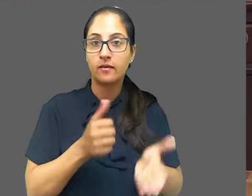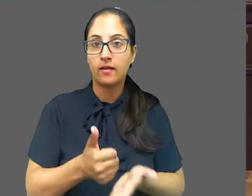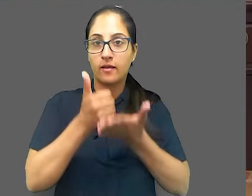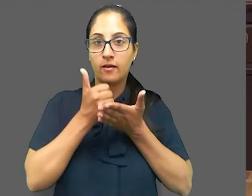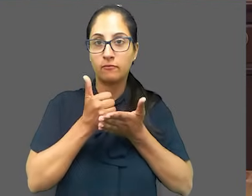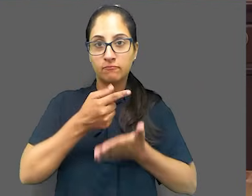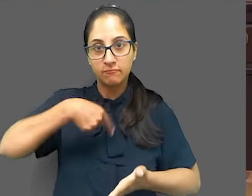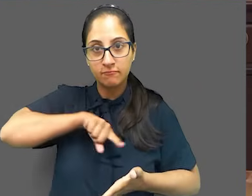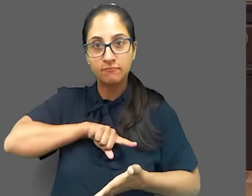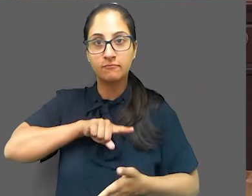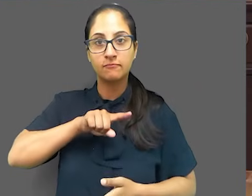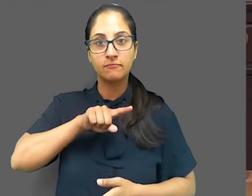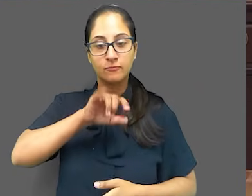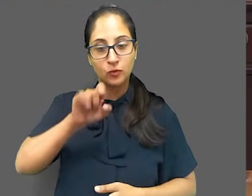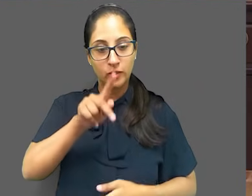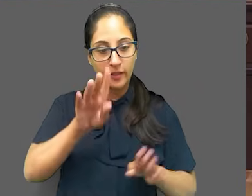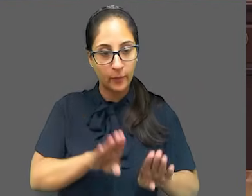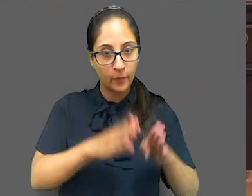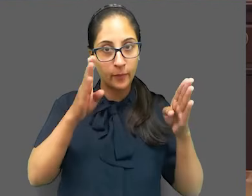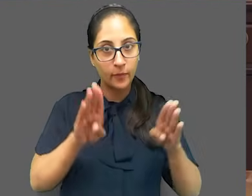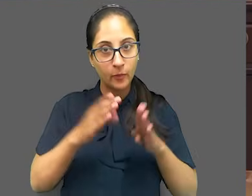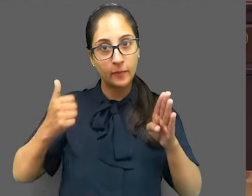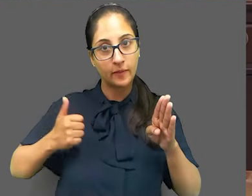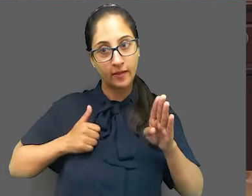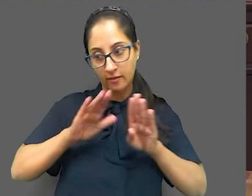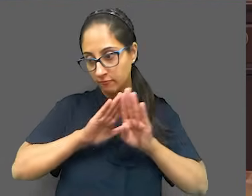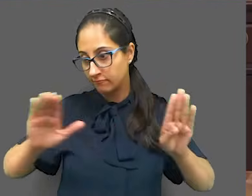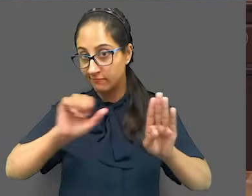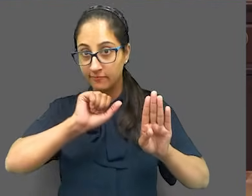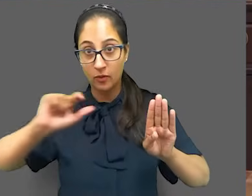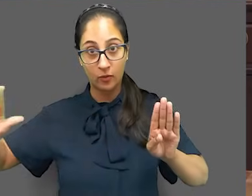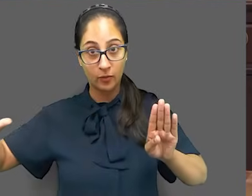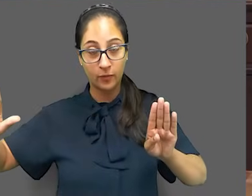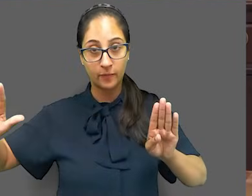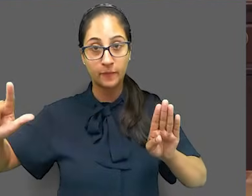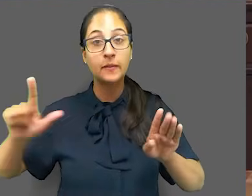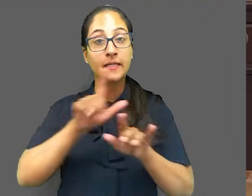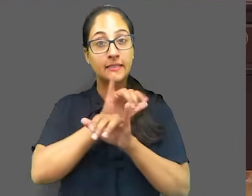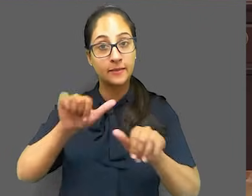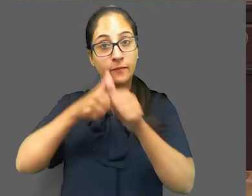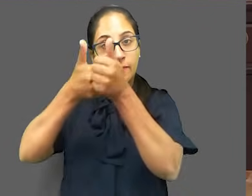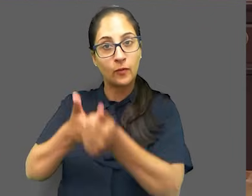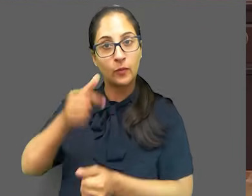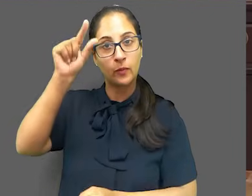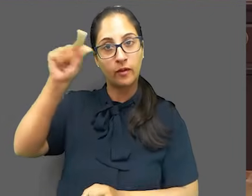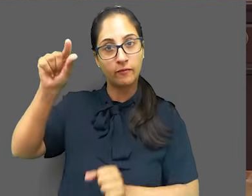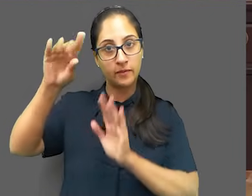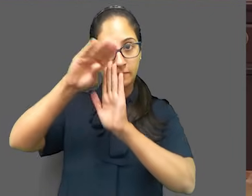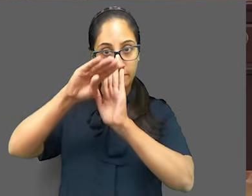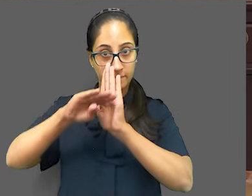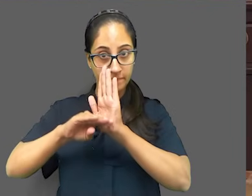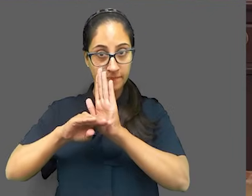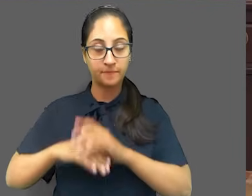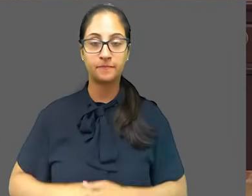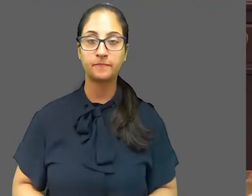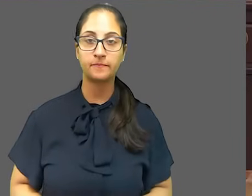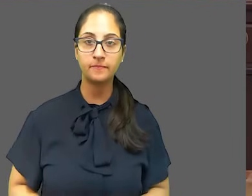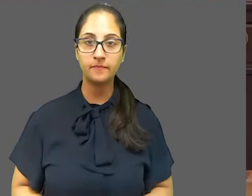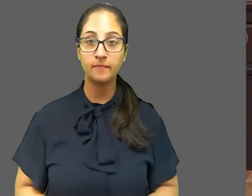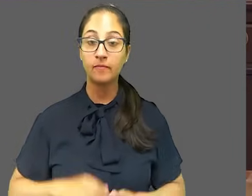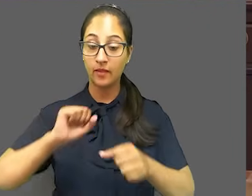health guidelines. The COVID-19 pandemic continues to pose challenges for all of